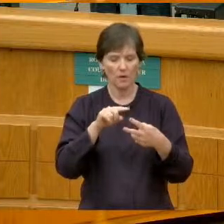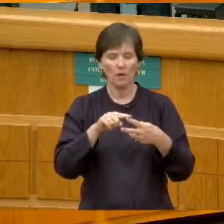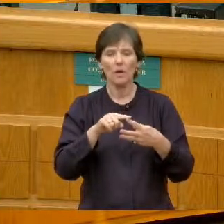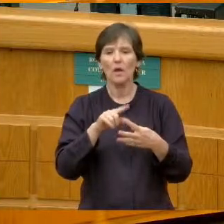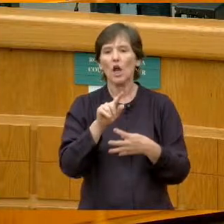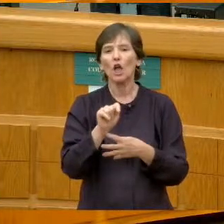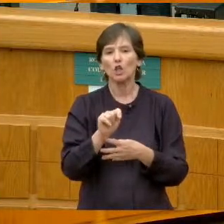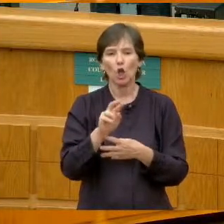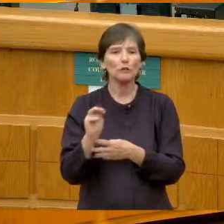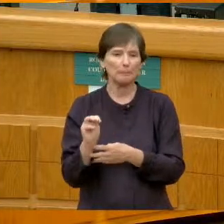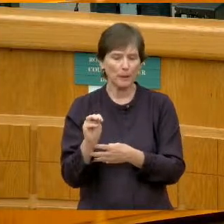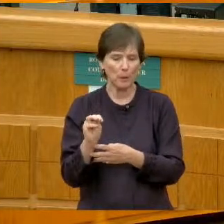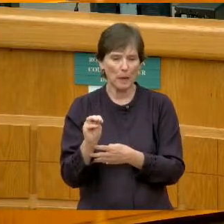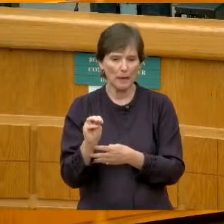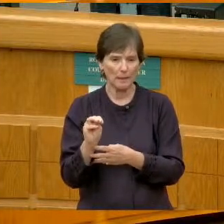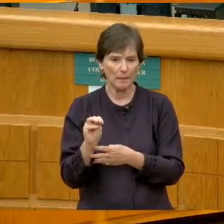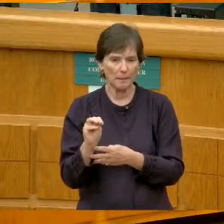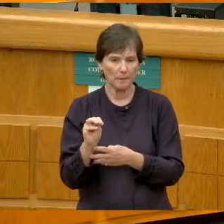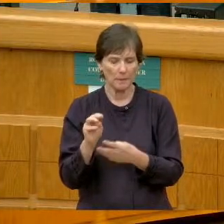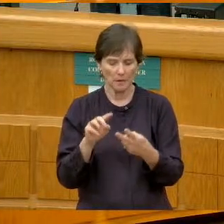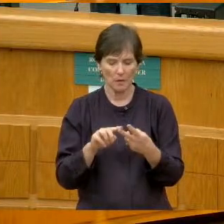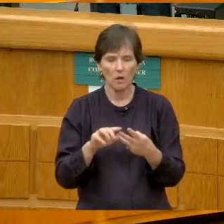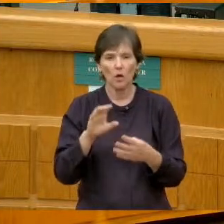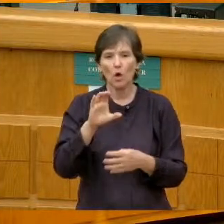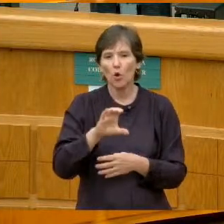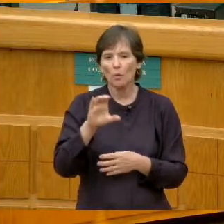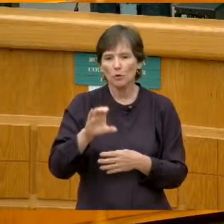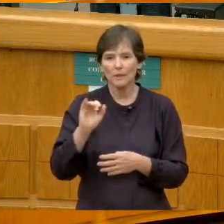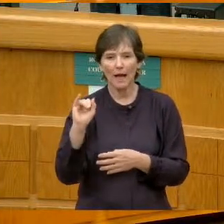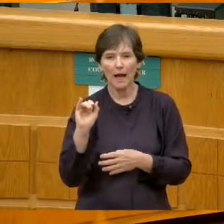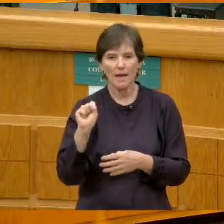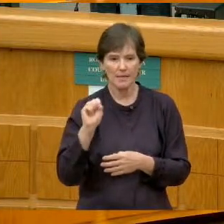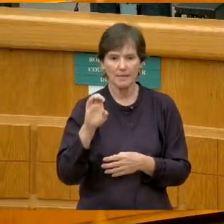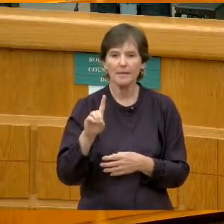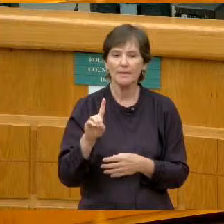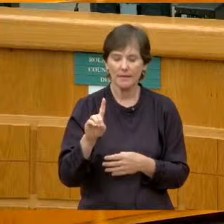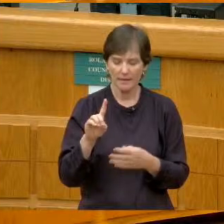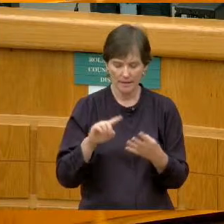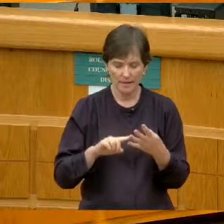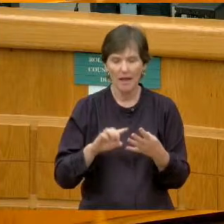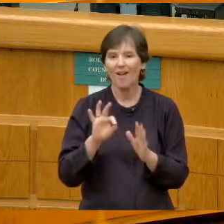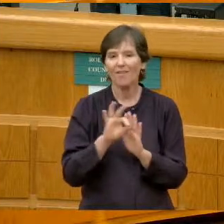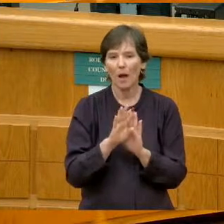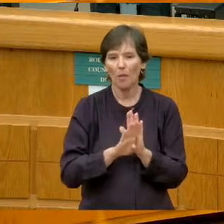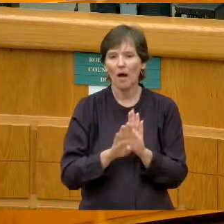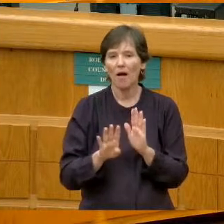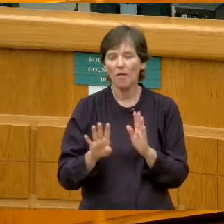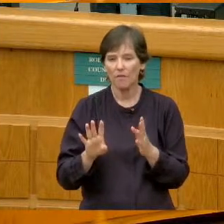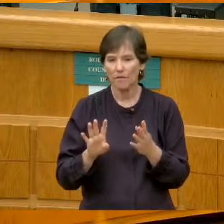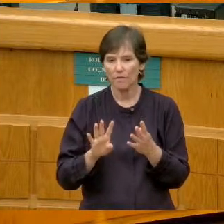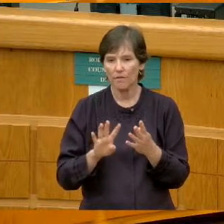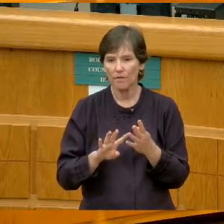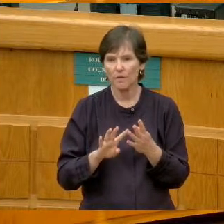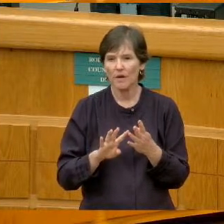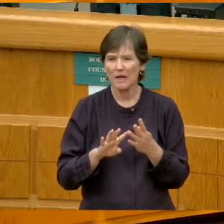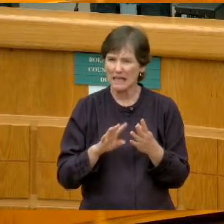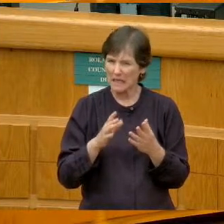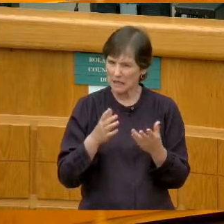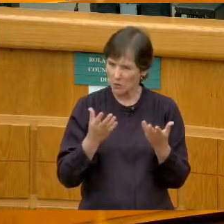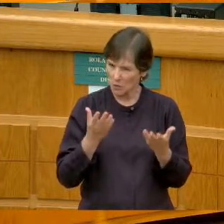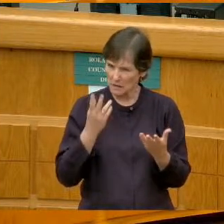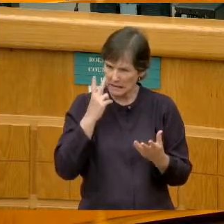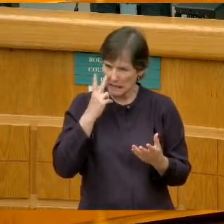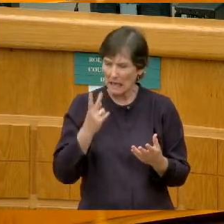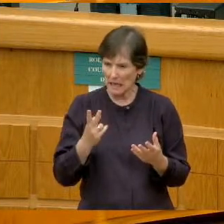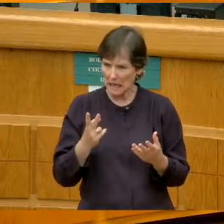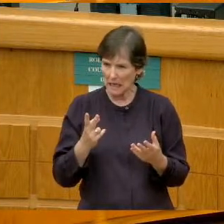Toloso Midway is one of the school districts impacted. Corpus Christi Independent School District, Flower Bluff, and that one is somewhat tentative based